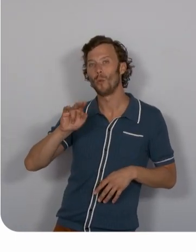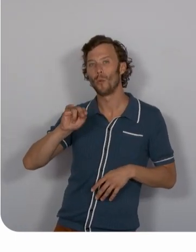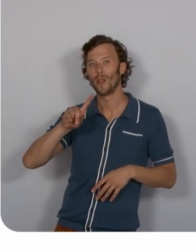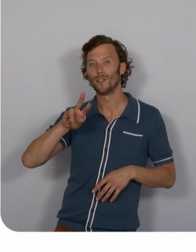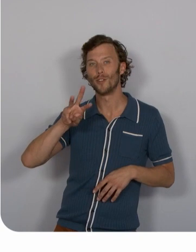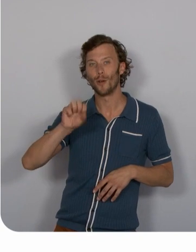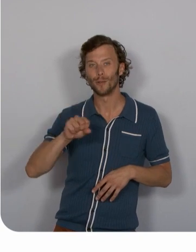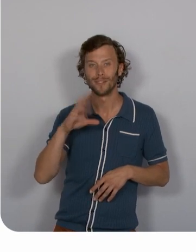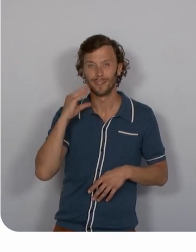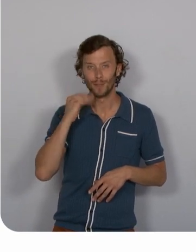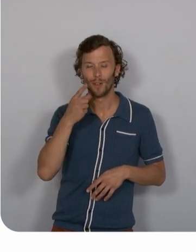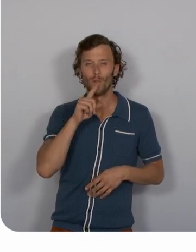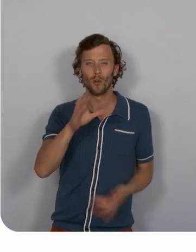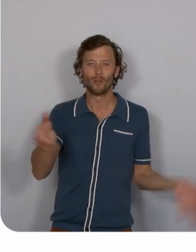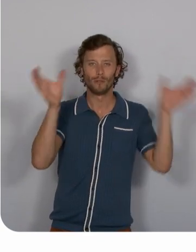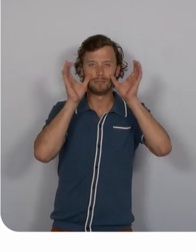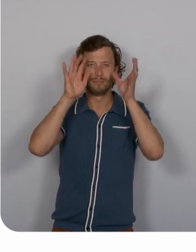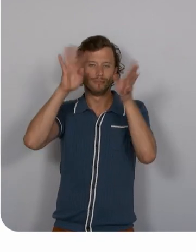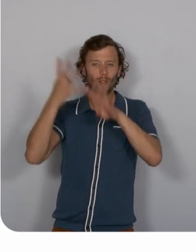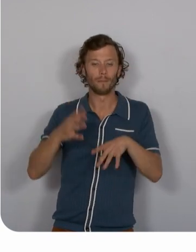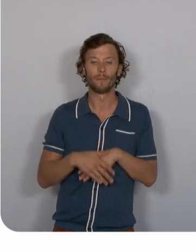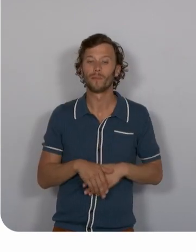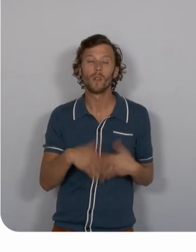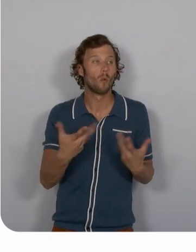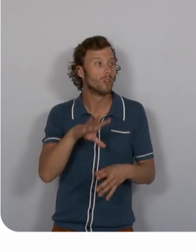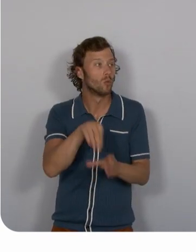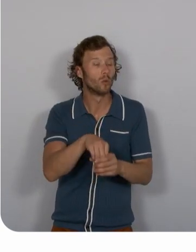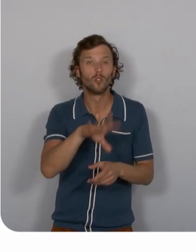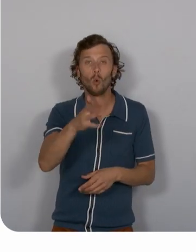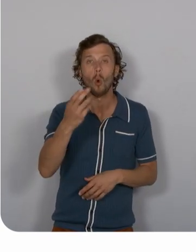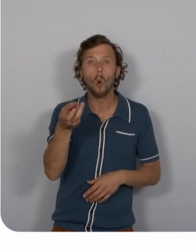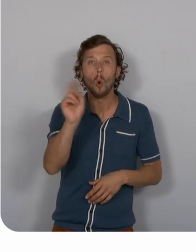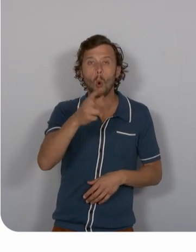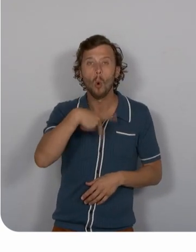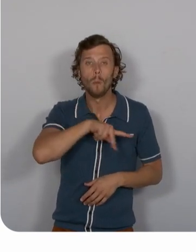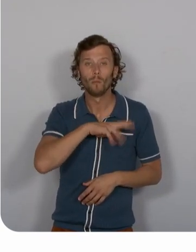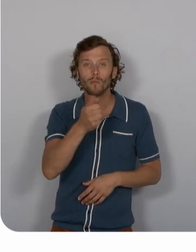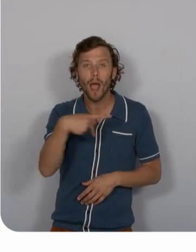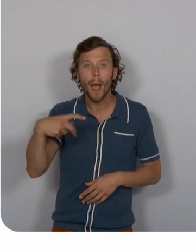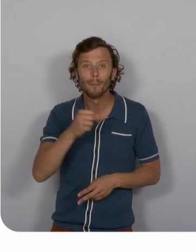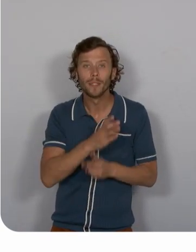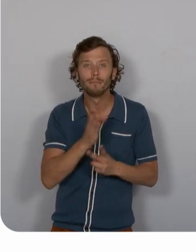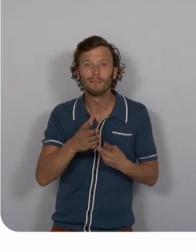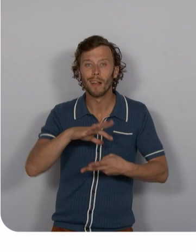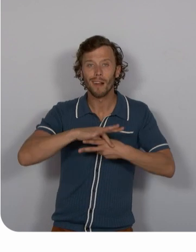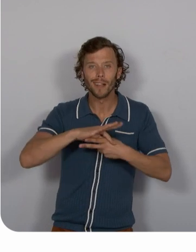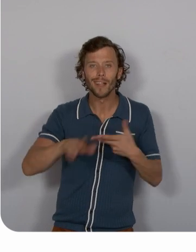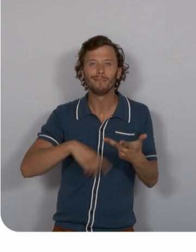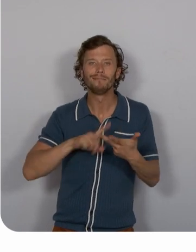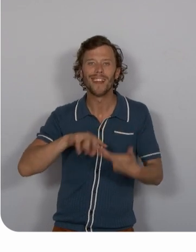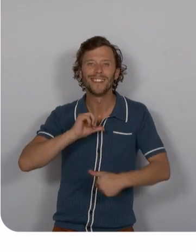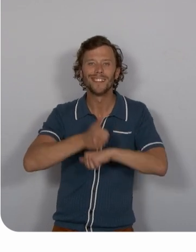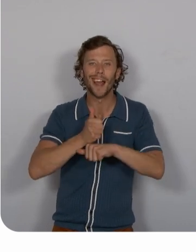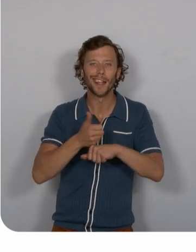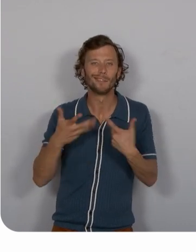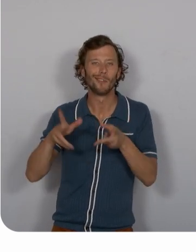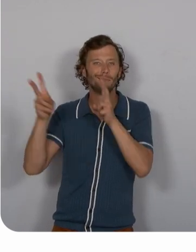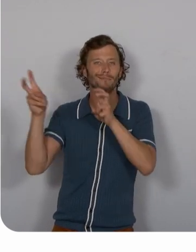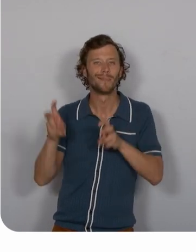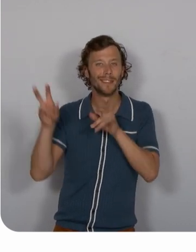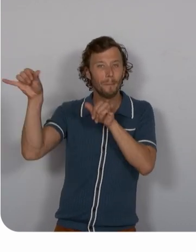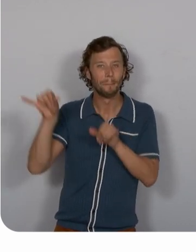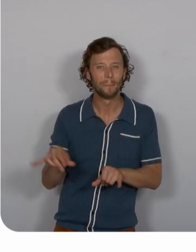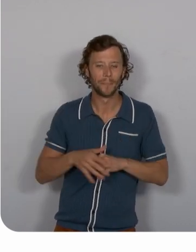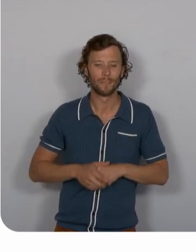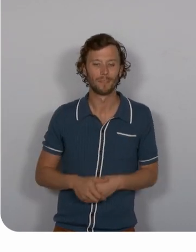MetaQuest device, including personalized apps, content, and settings. On top of